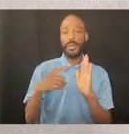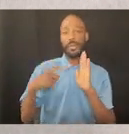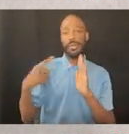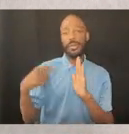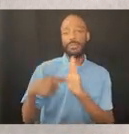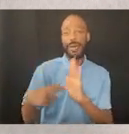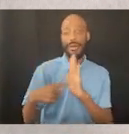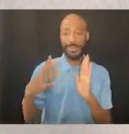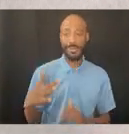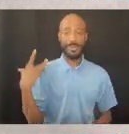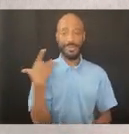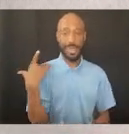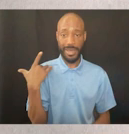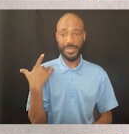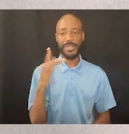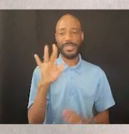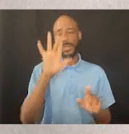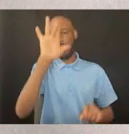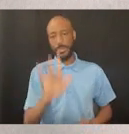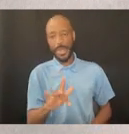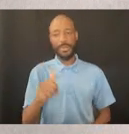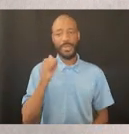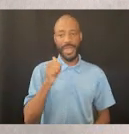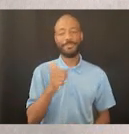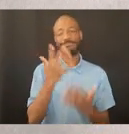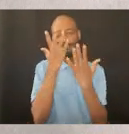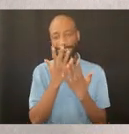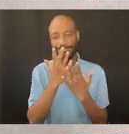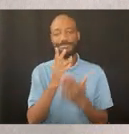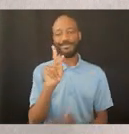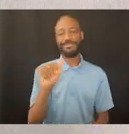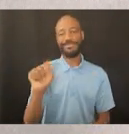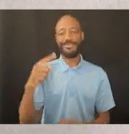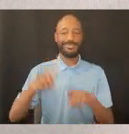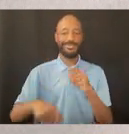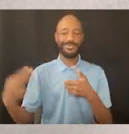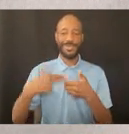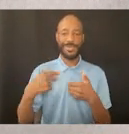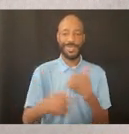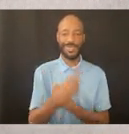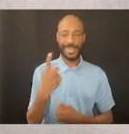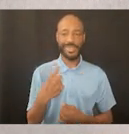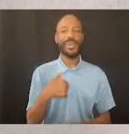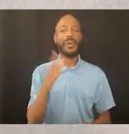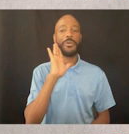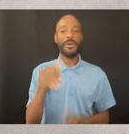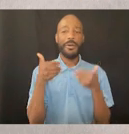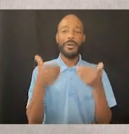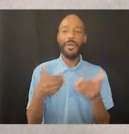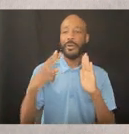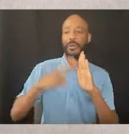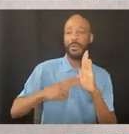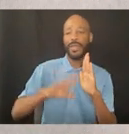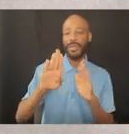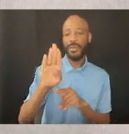Unfortunately, Kat could not be with us today, so I will be reading their bio and statement about the